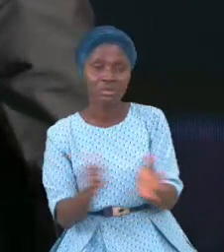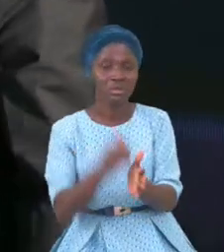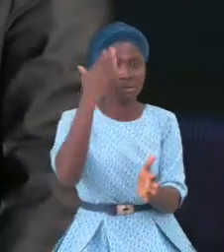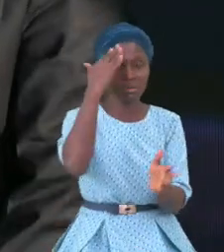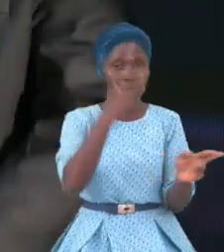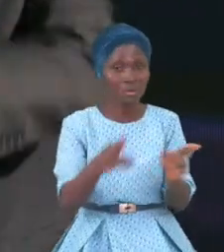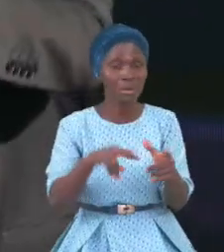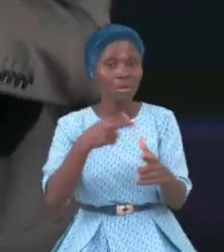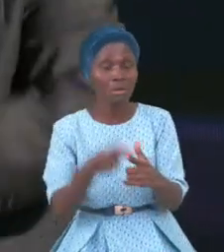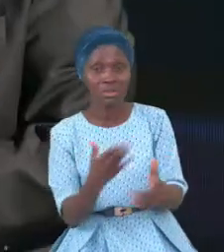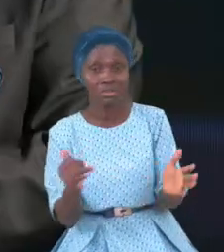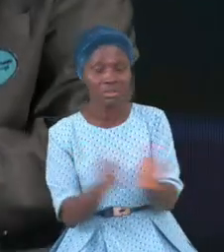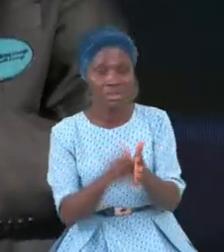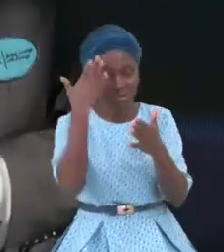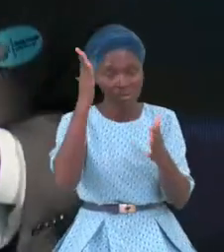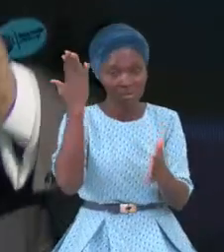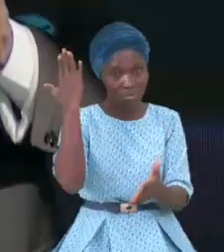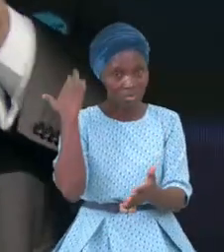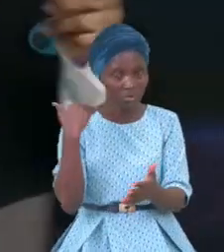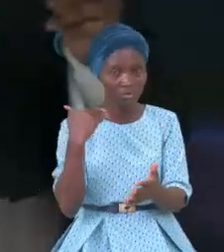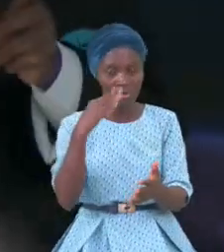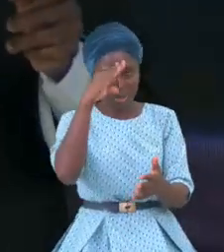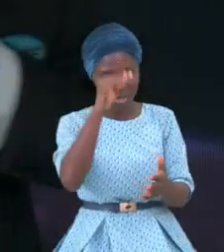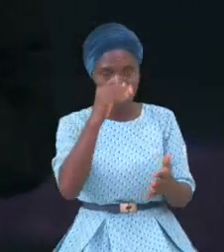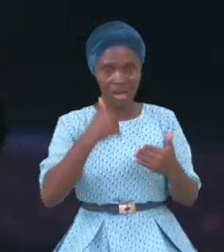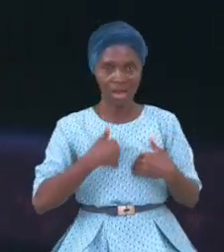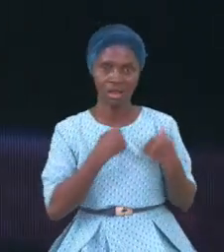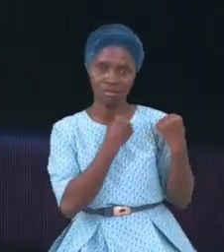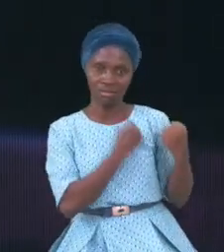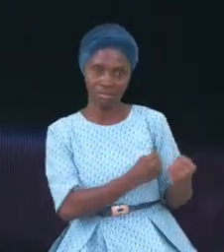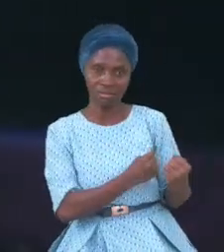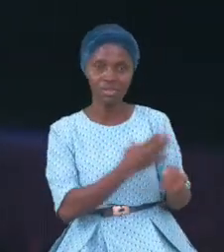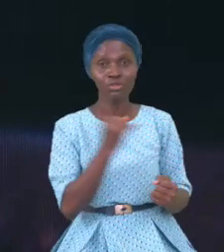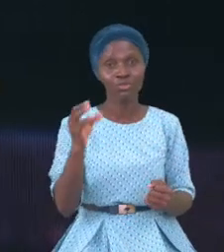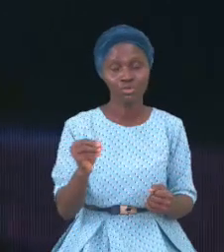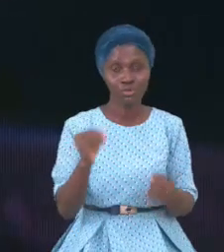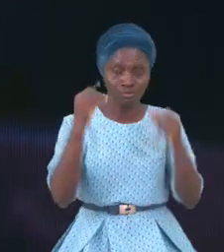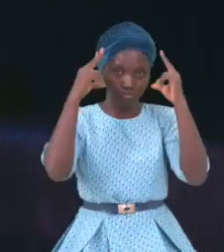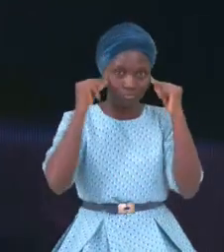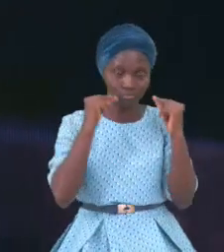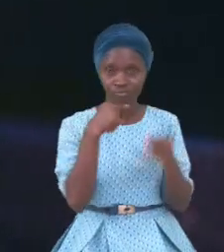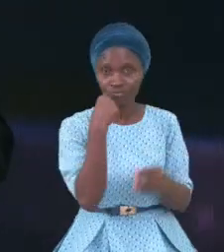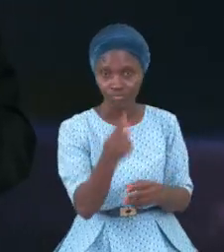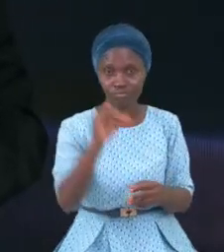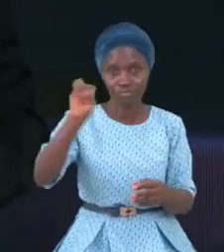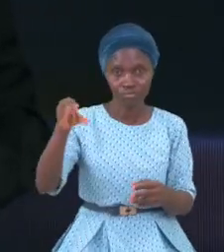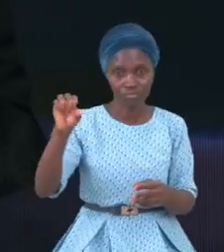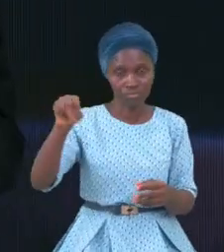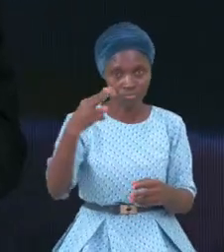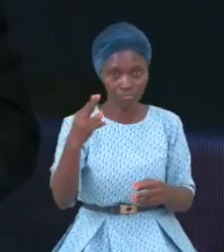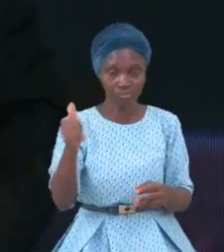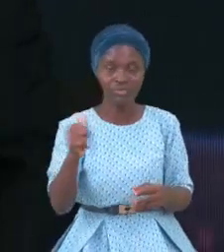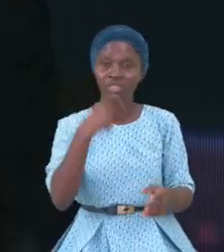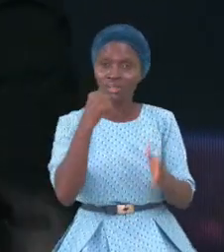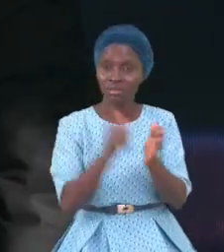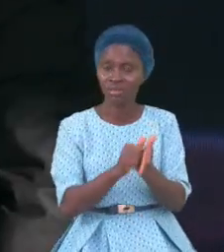the tenacious courage. And so Moses told Joshua, and he said, be strong. What does that